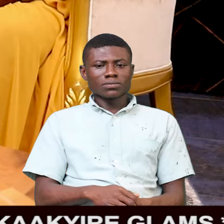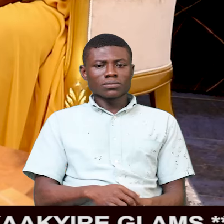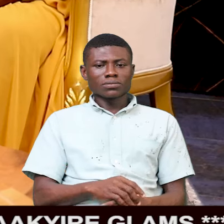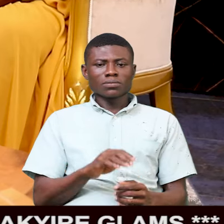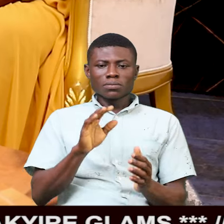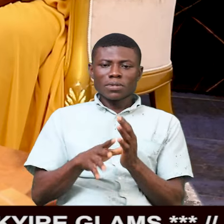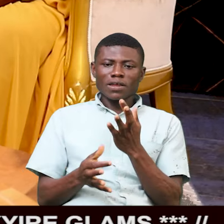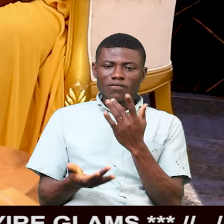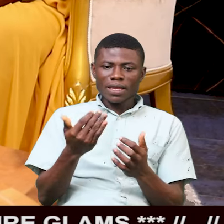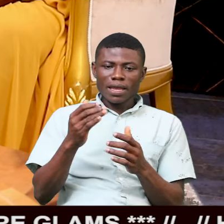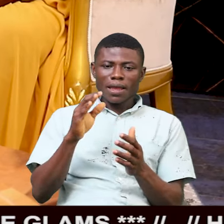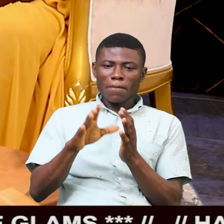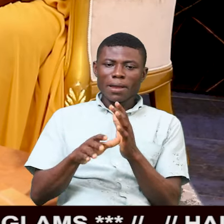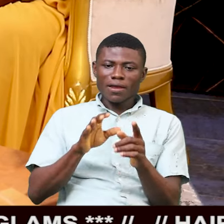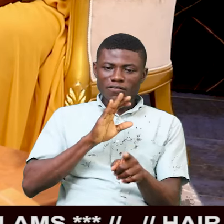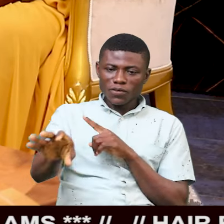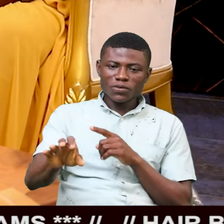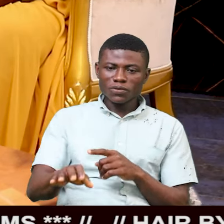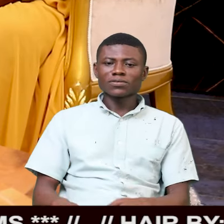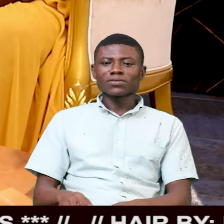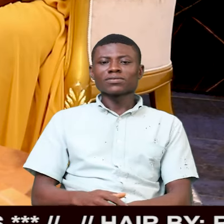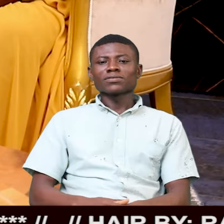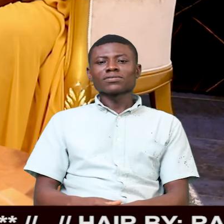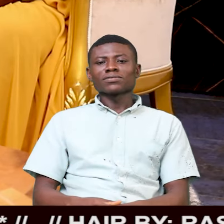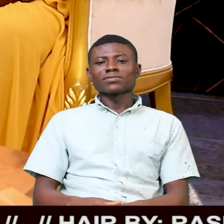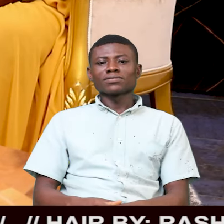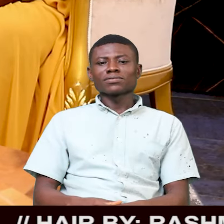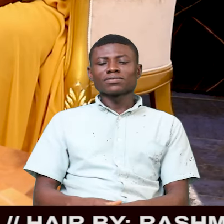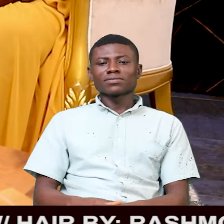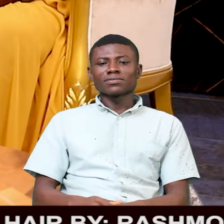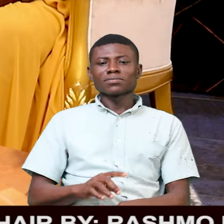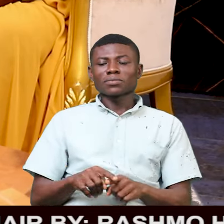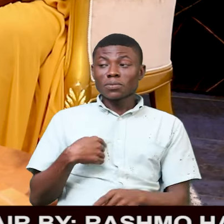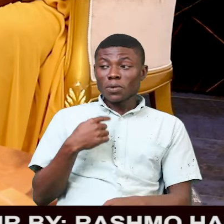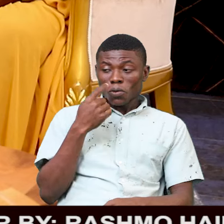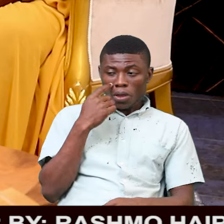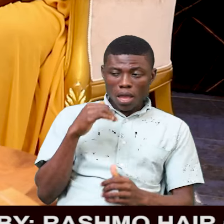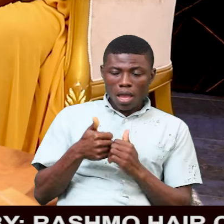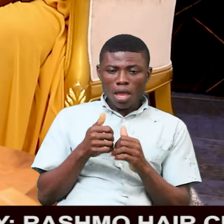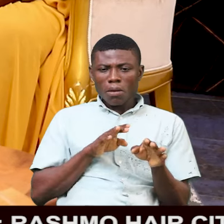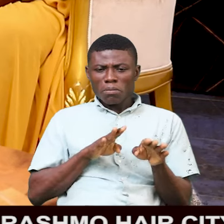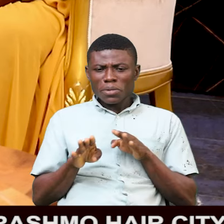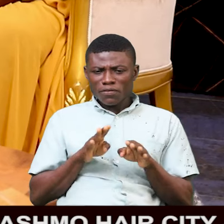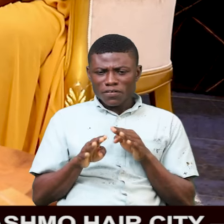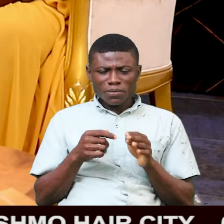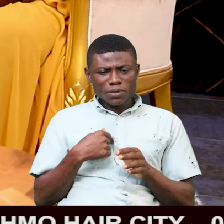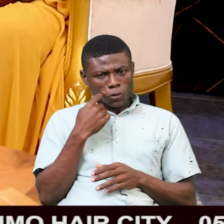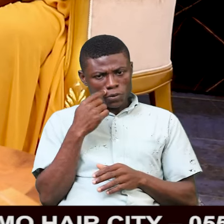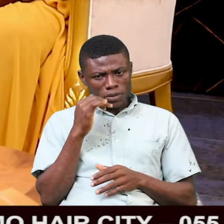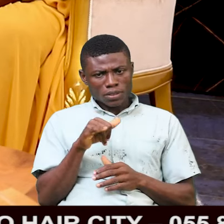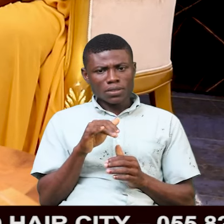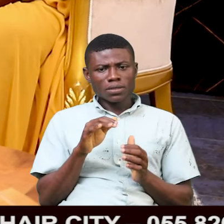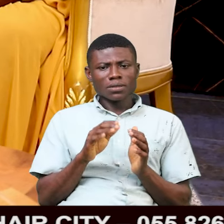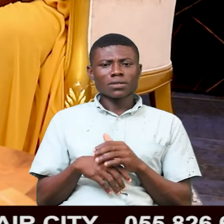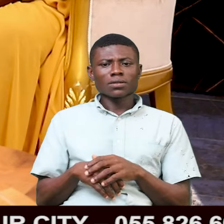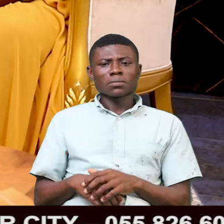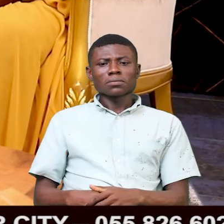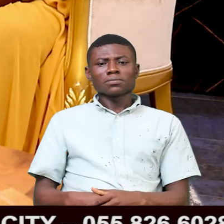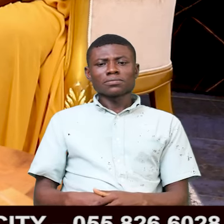by fire thank you and say me who saw aspect of her no